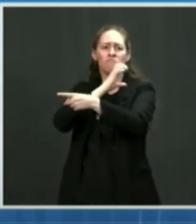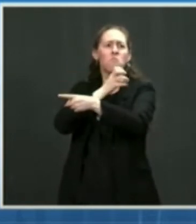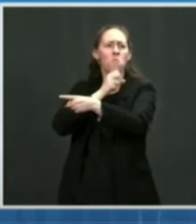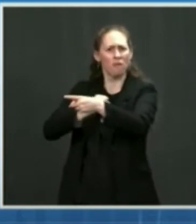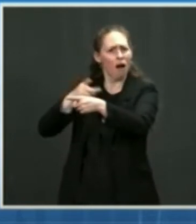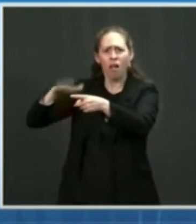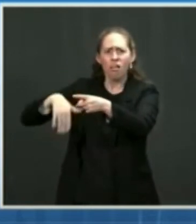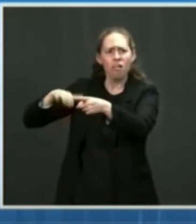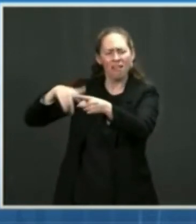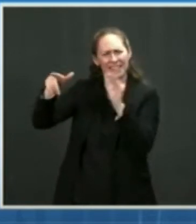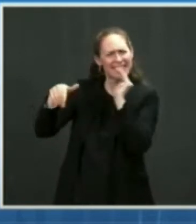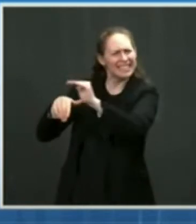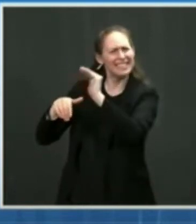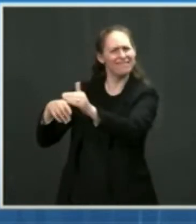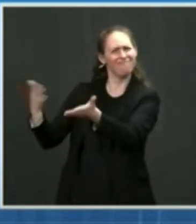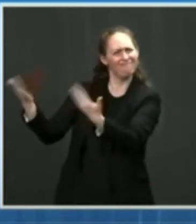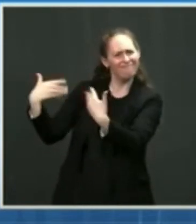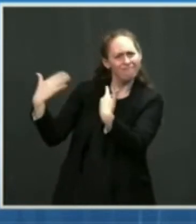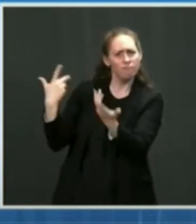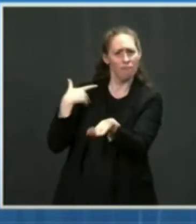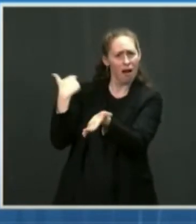out and see what help they need.